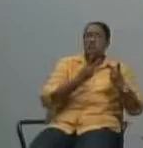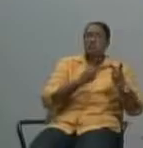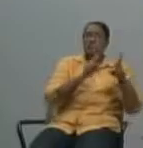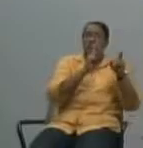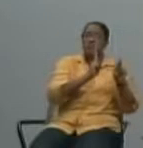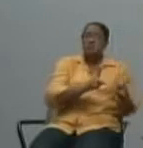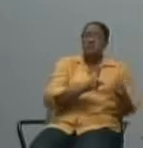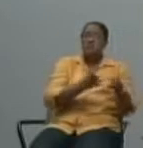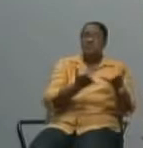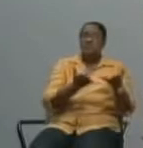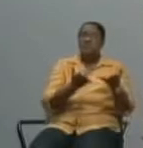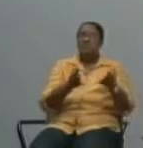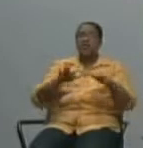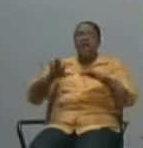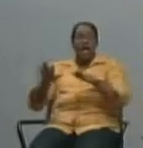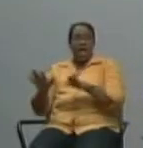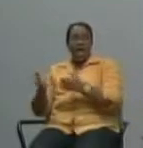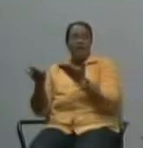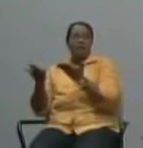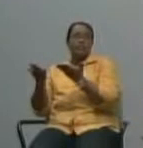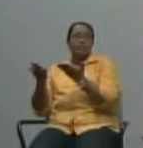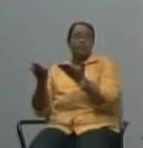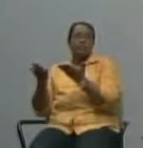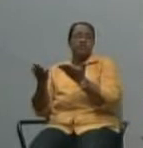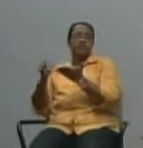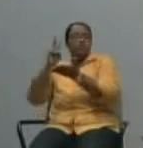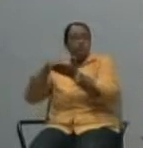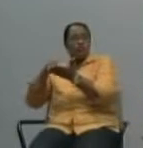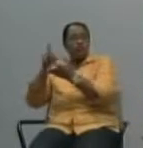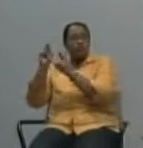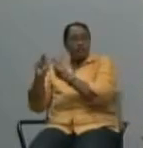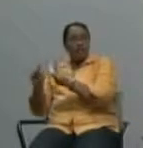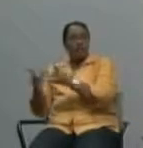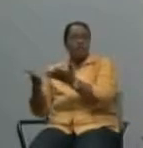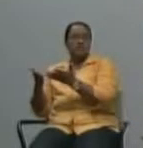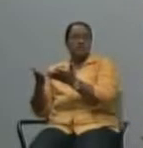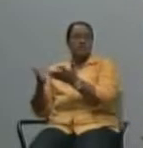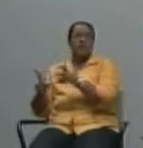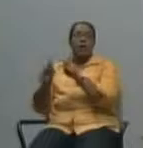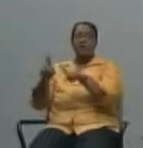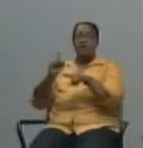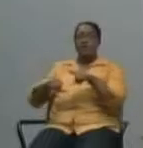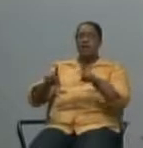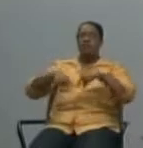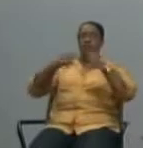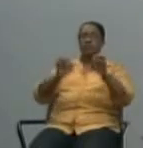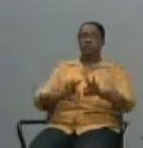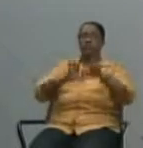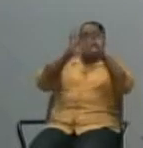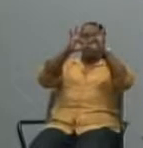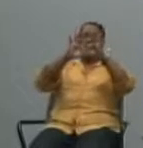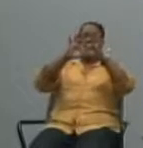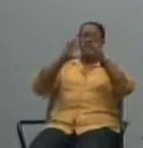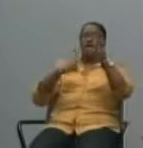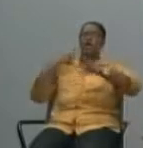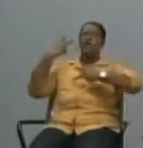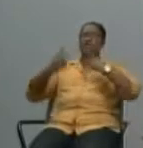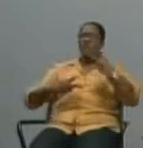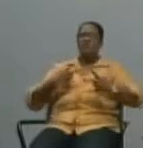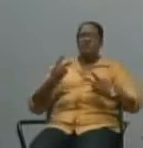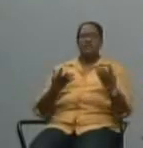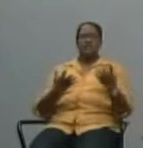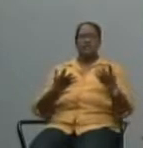or invite somebody who is in need to attend Holy Mass, or trying our best never